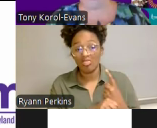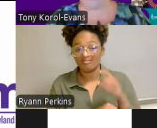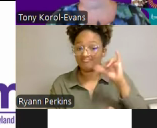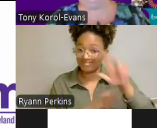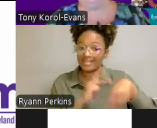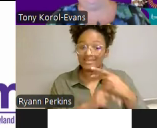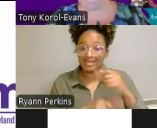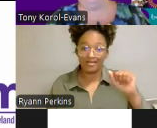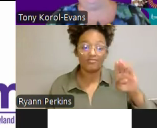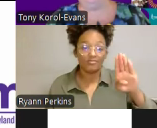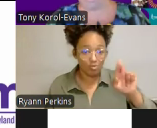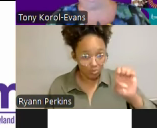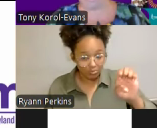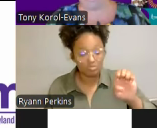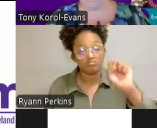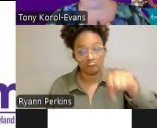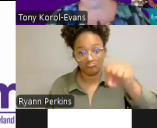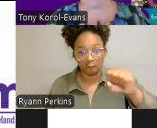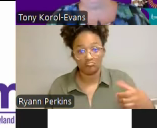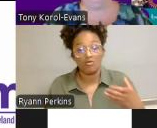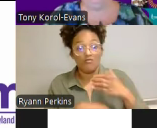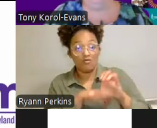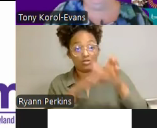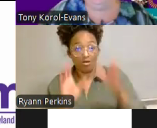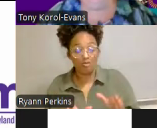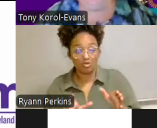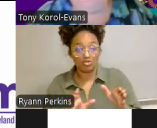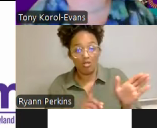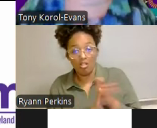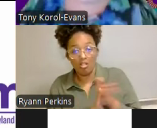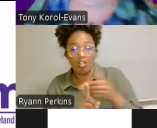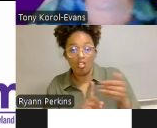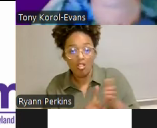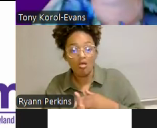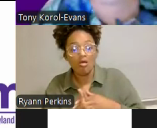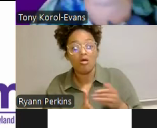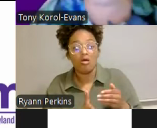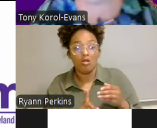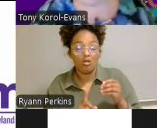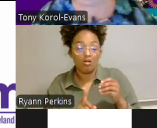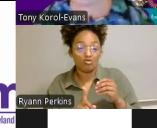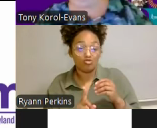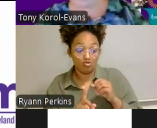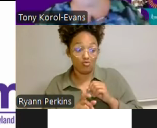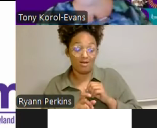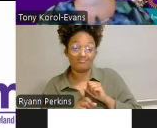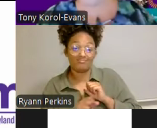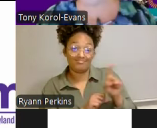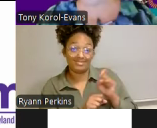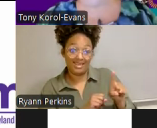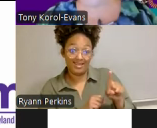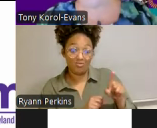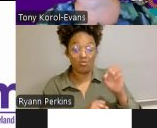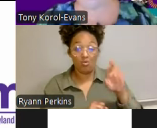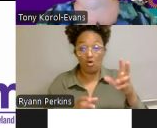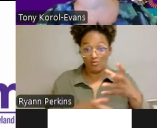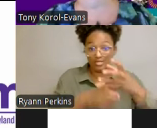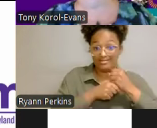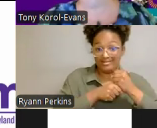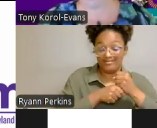also forcing the person to, coercing them into sending pictures is often